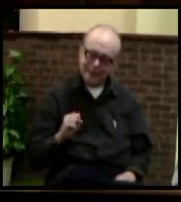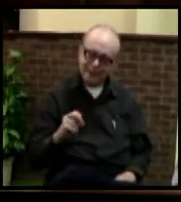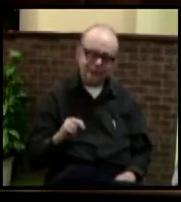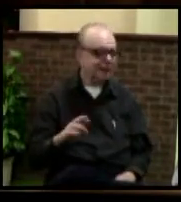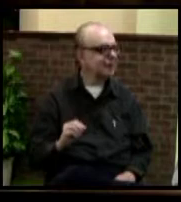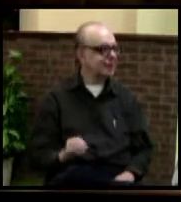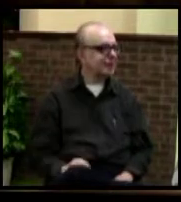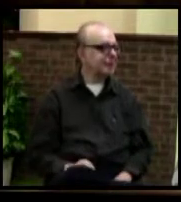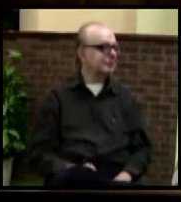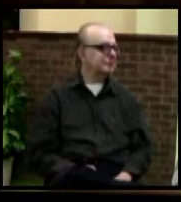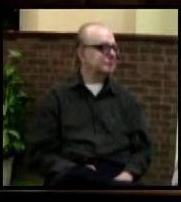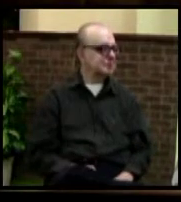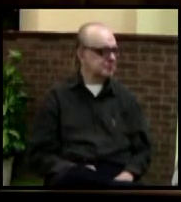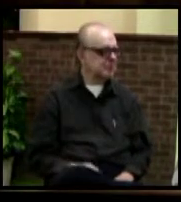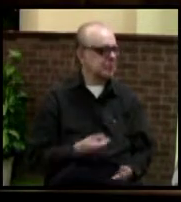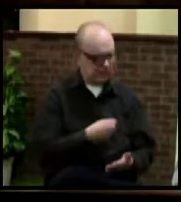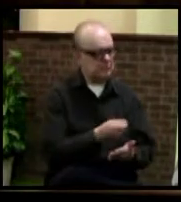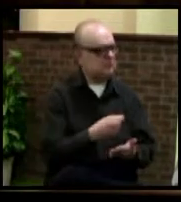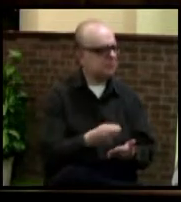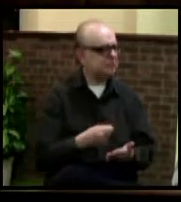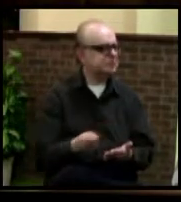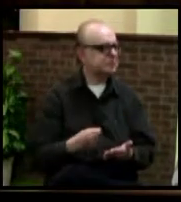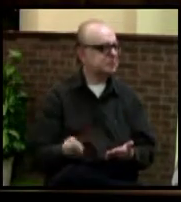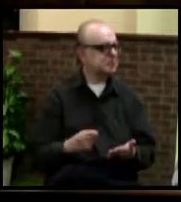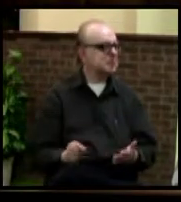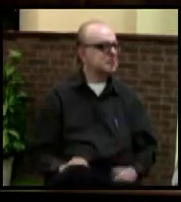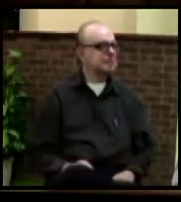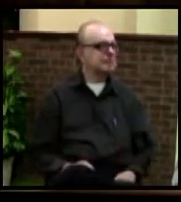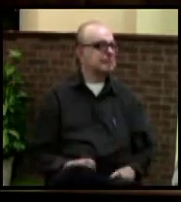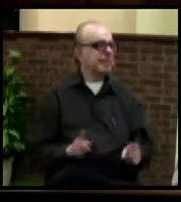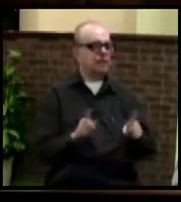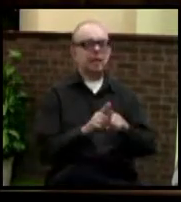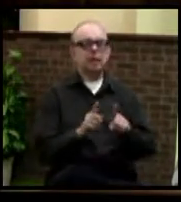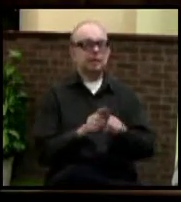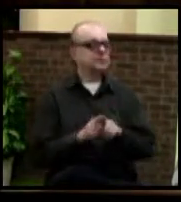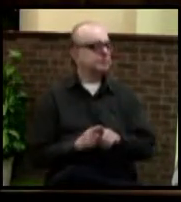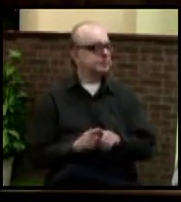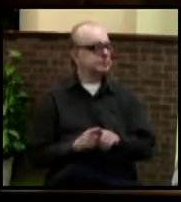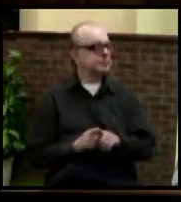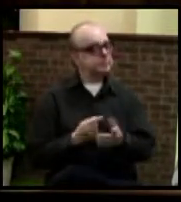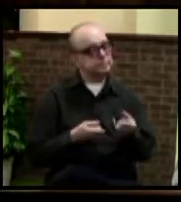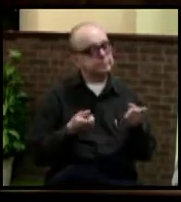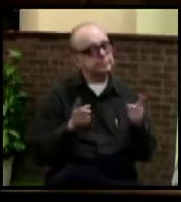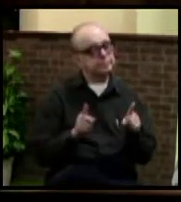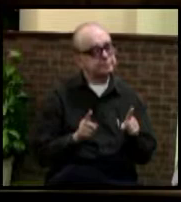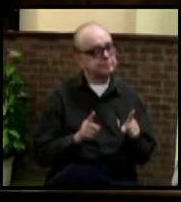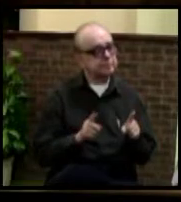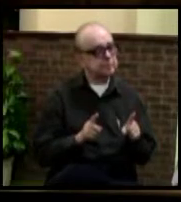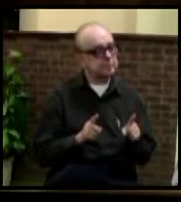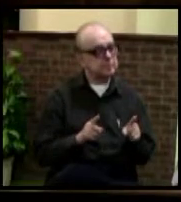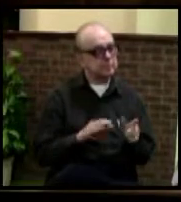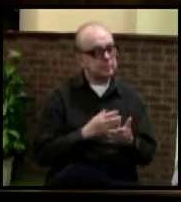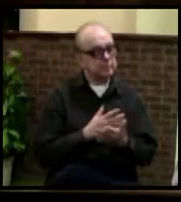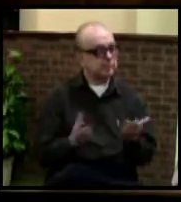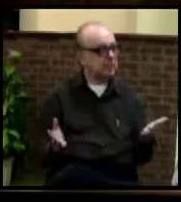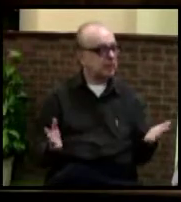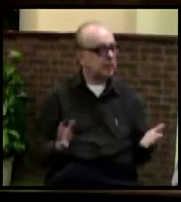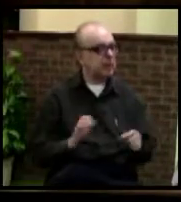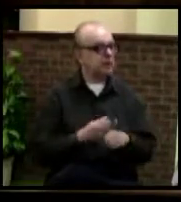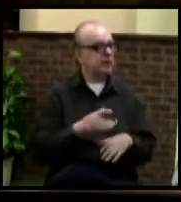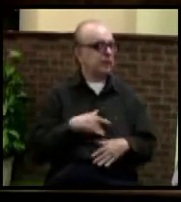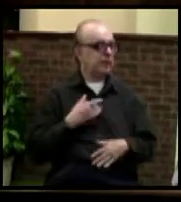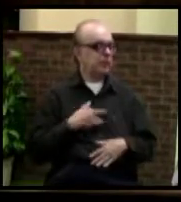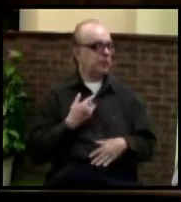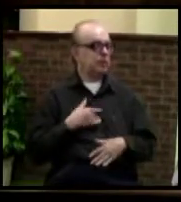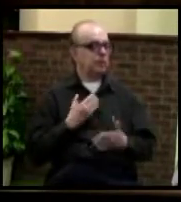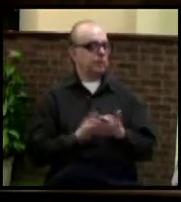But yet you look at this and you see this thing. And it's like, what happens is all of this stuff makes us feel good